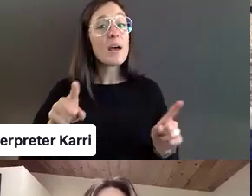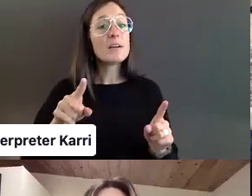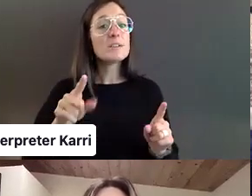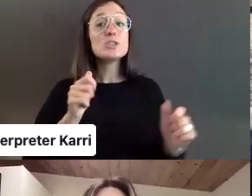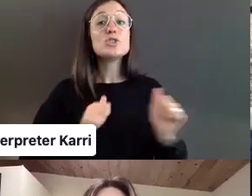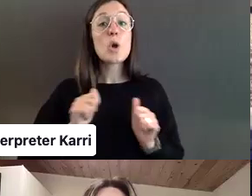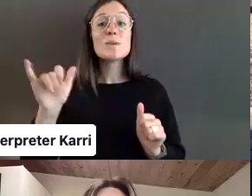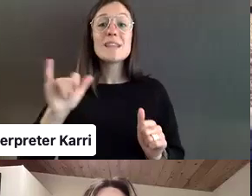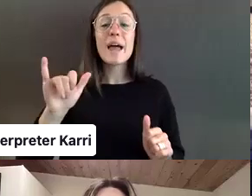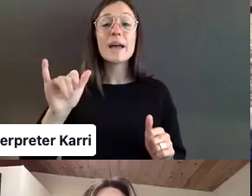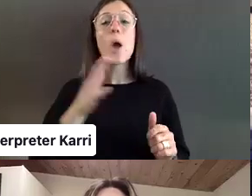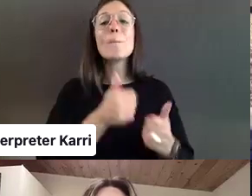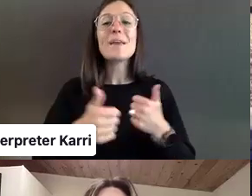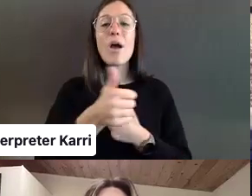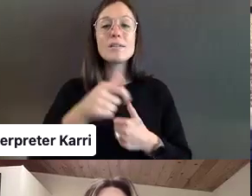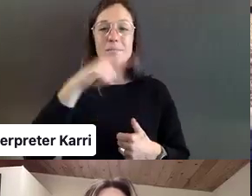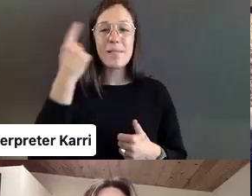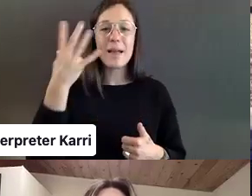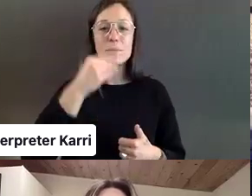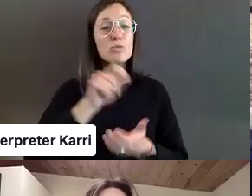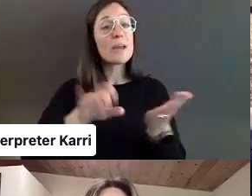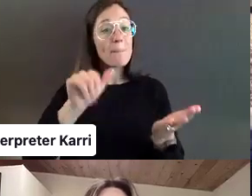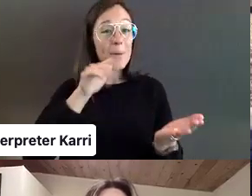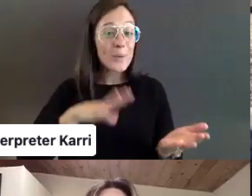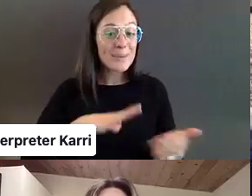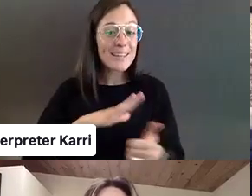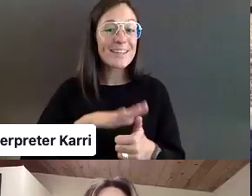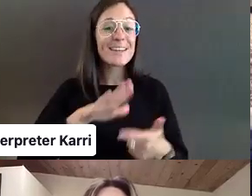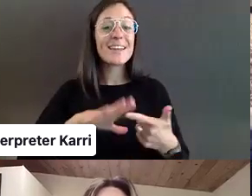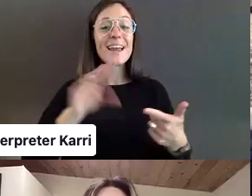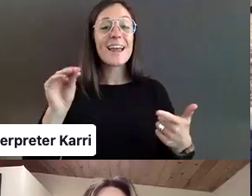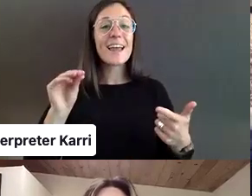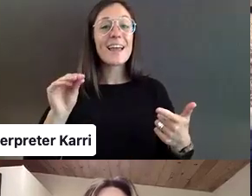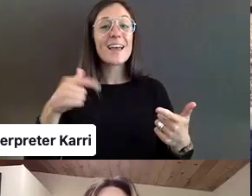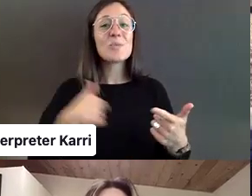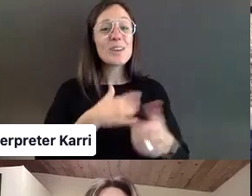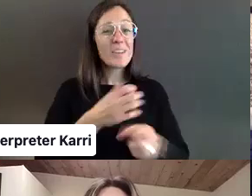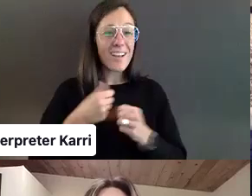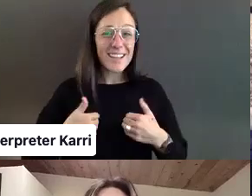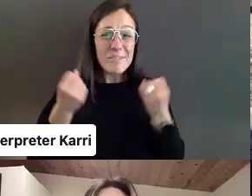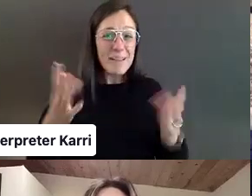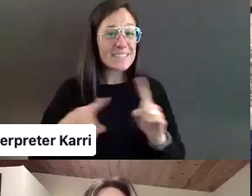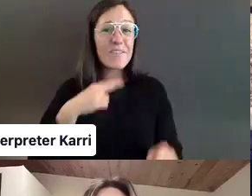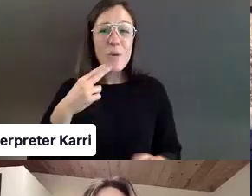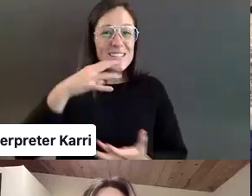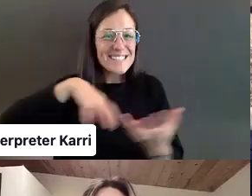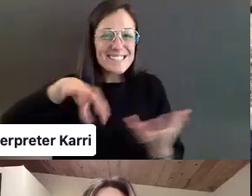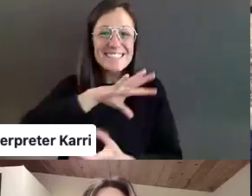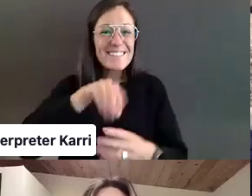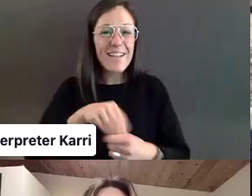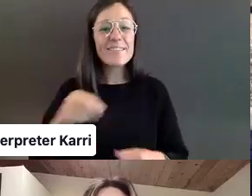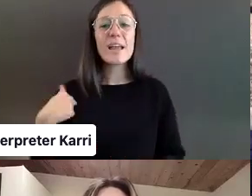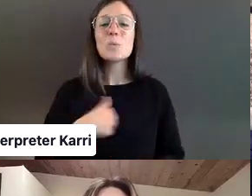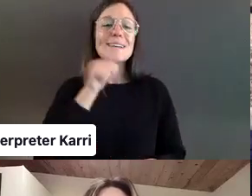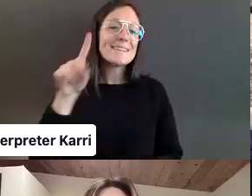Beauty and it was written by women and we got to have so many different voices in the mix and we didn't